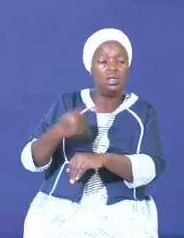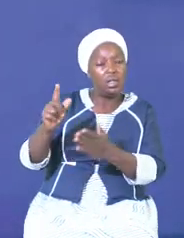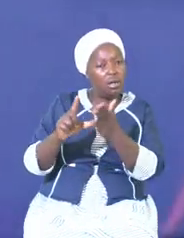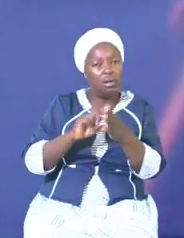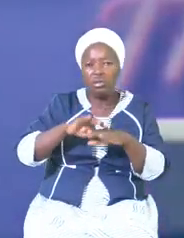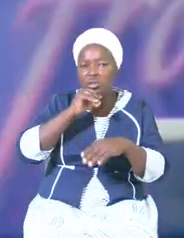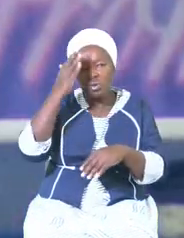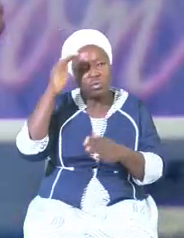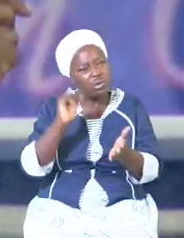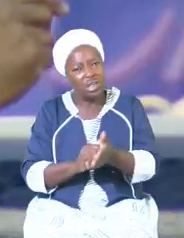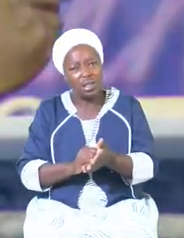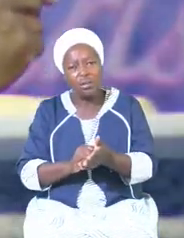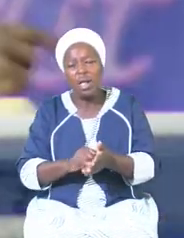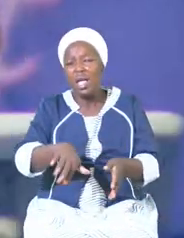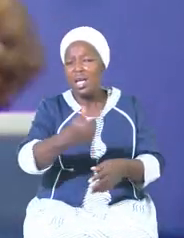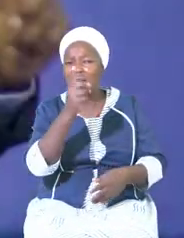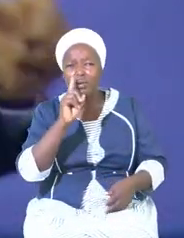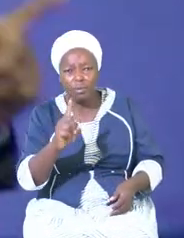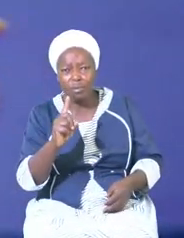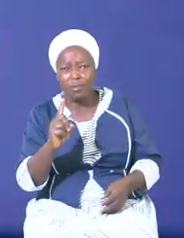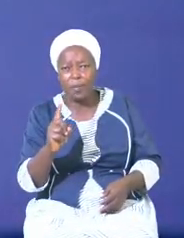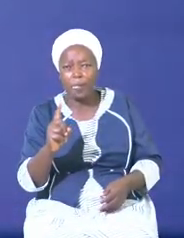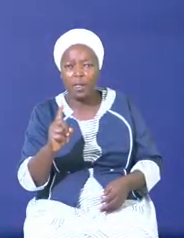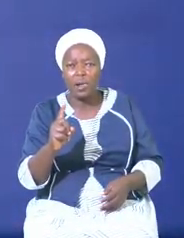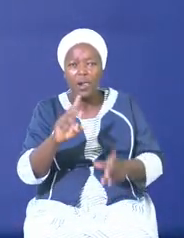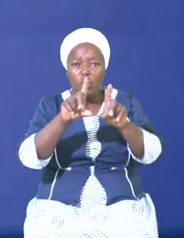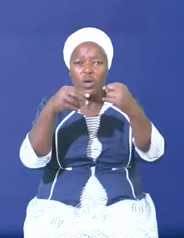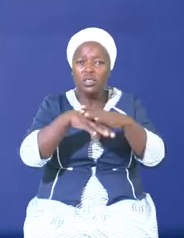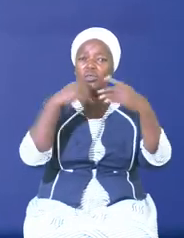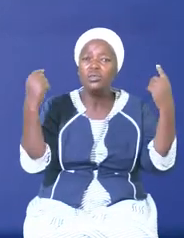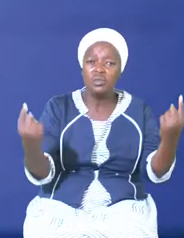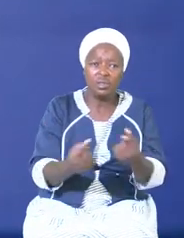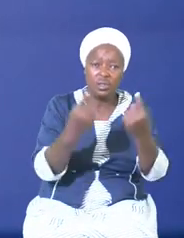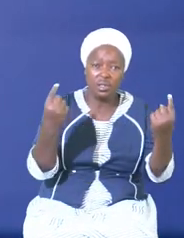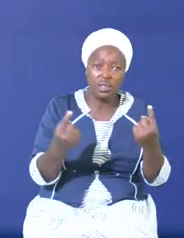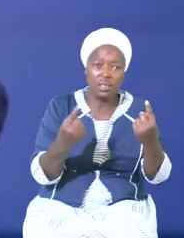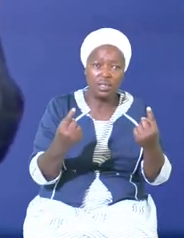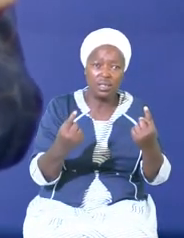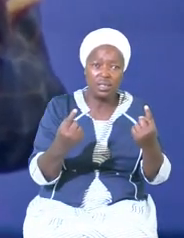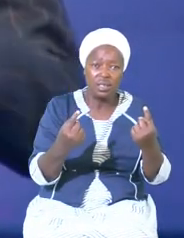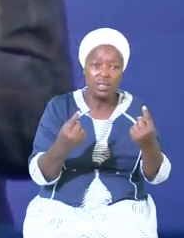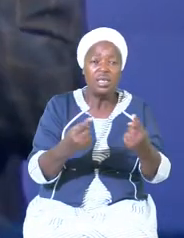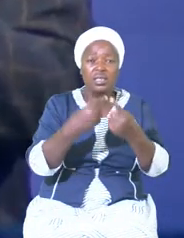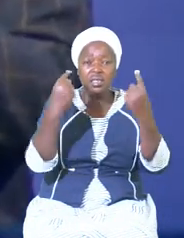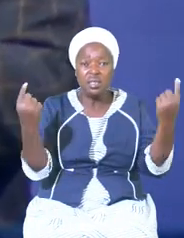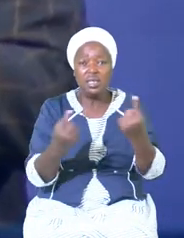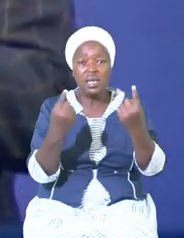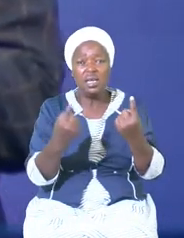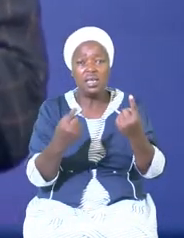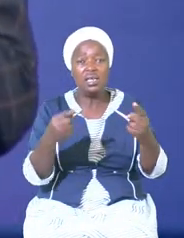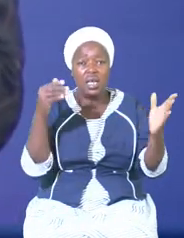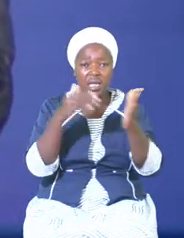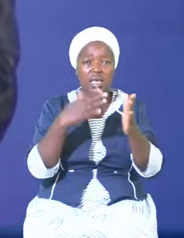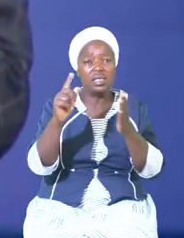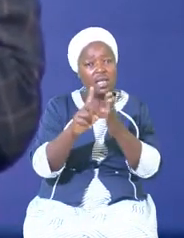that. Whosoever committeth sin transgresseth also the law, for